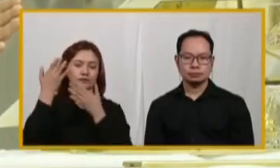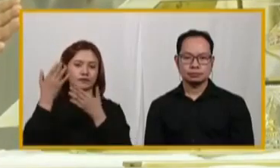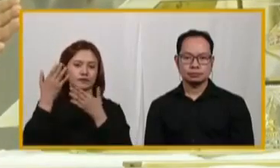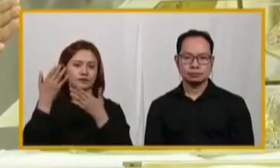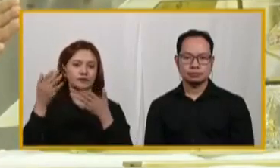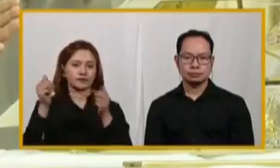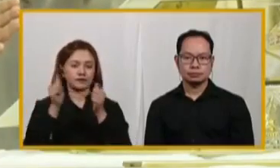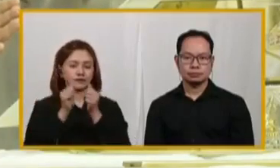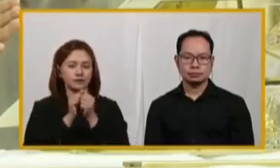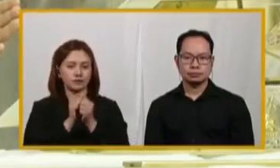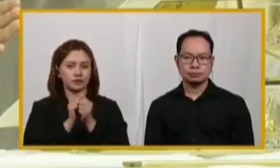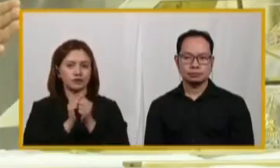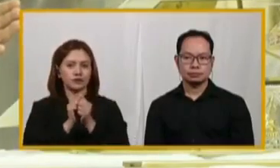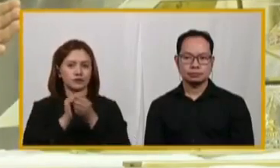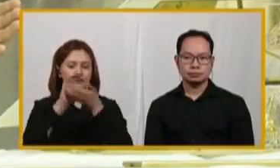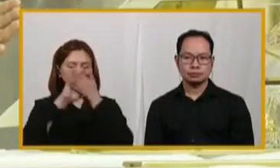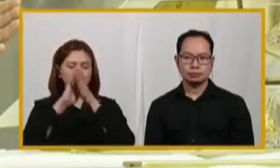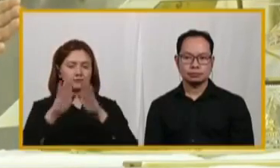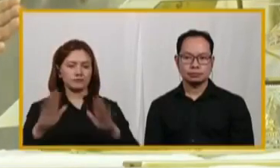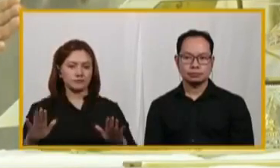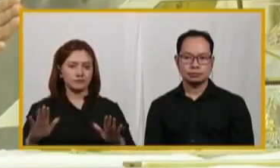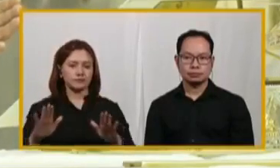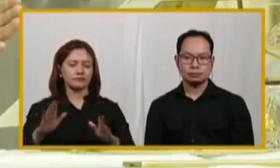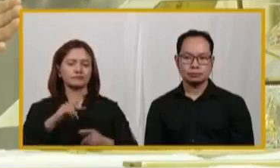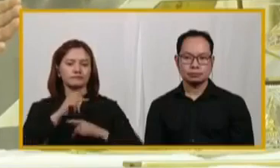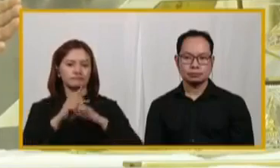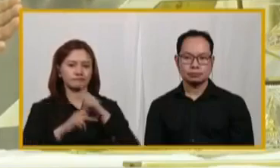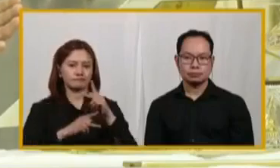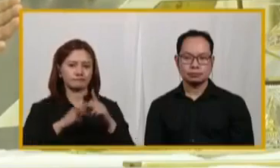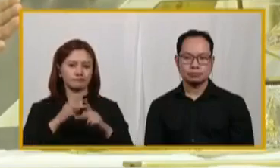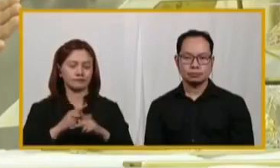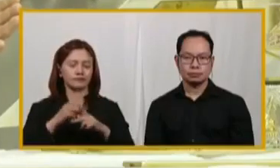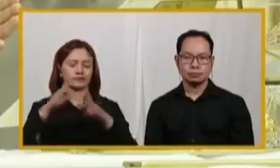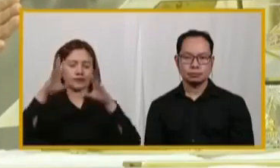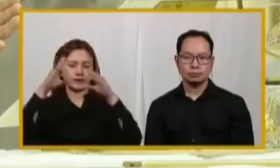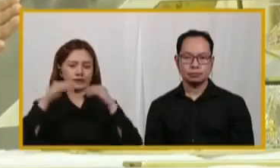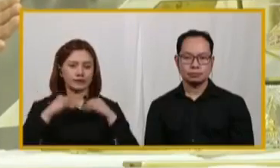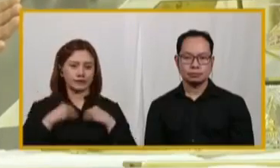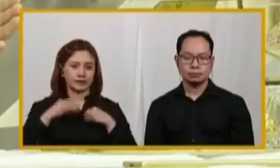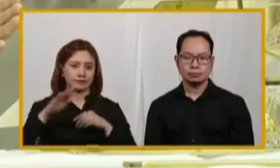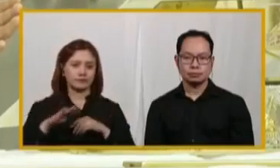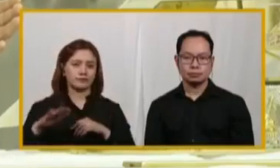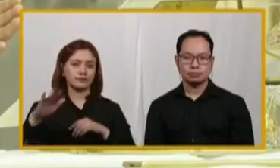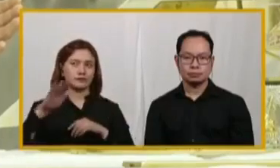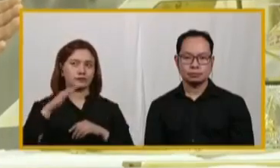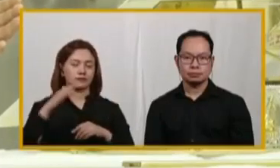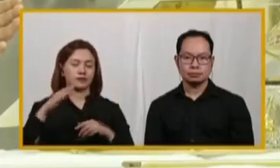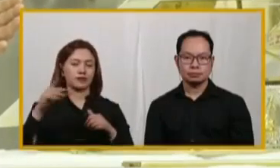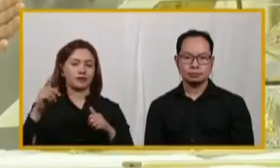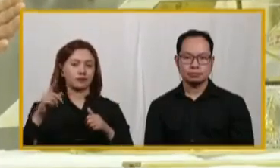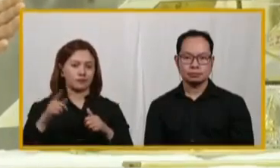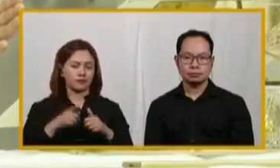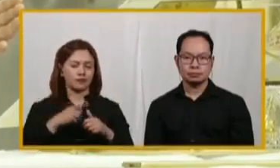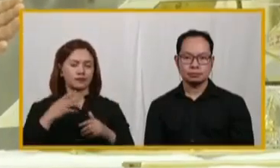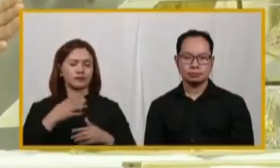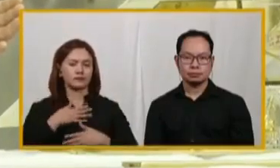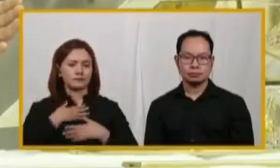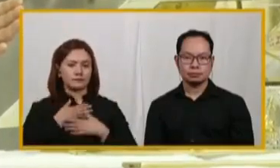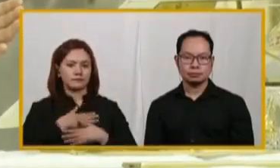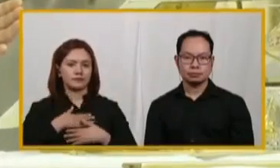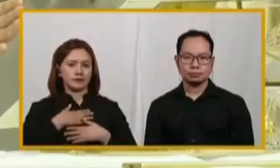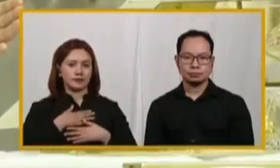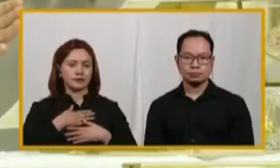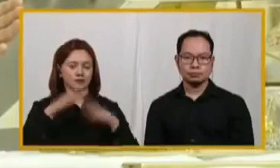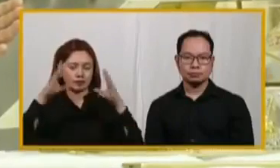serene and kindly countenance, and to accept them as once you were pleased to accept the gifts of